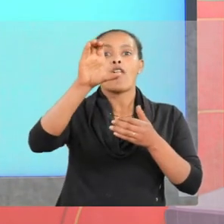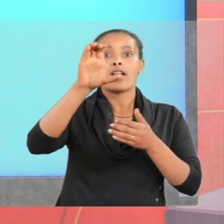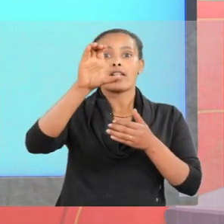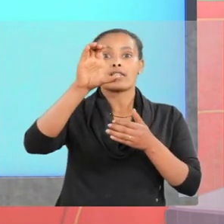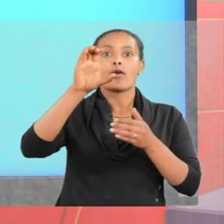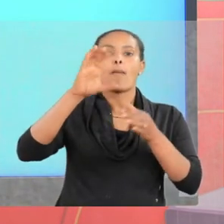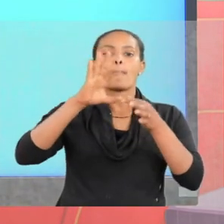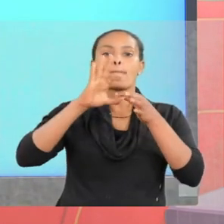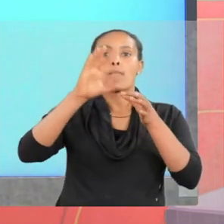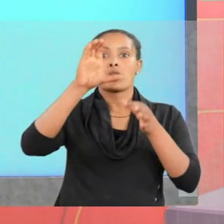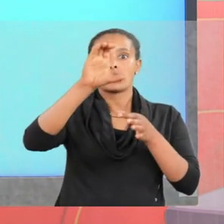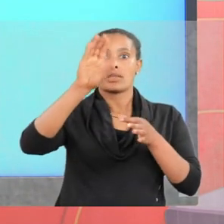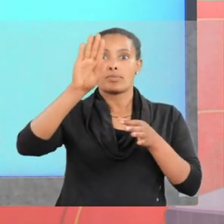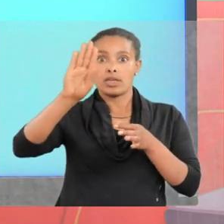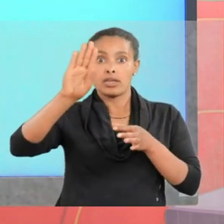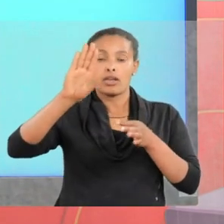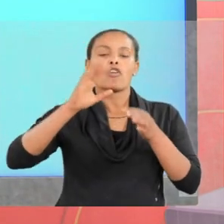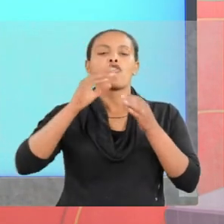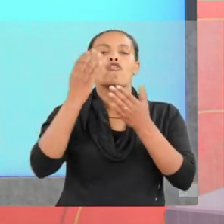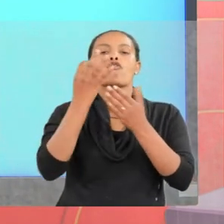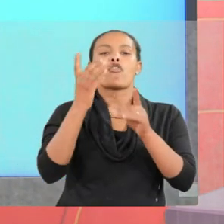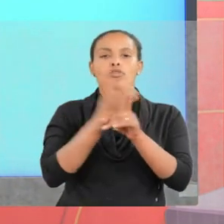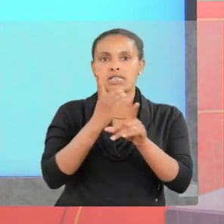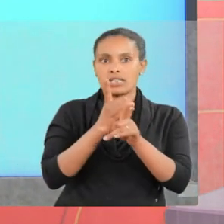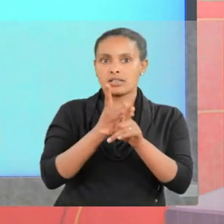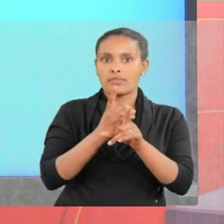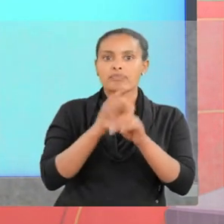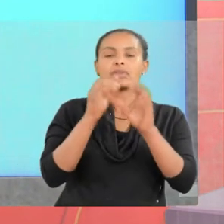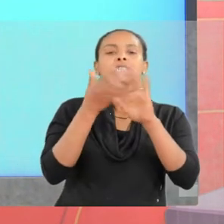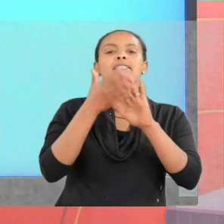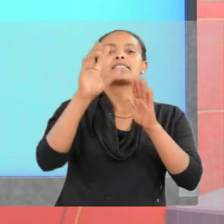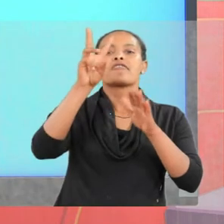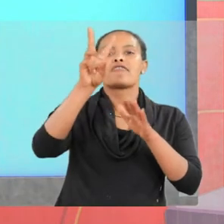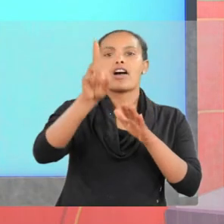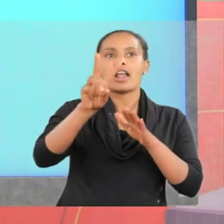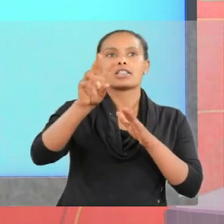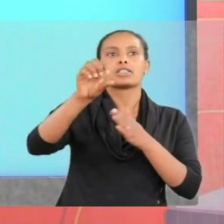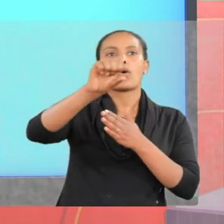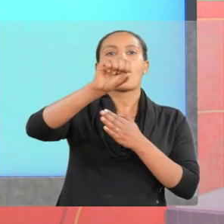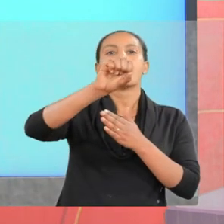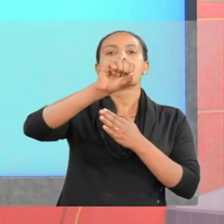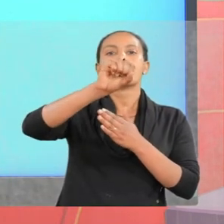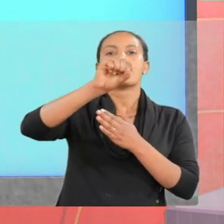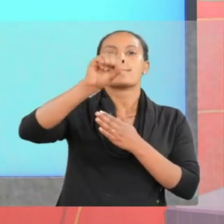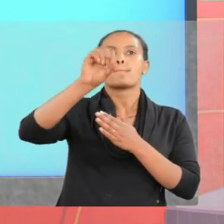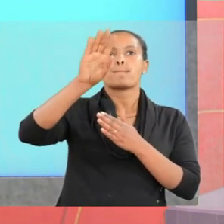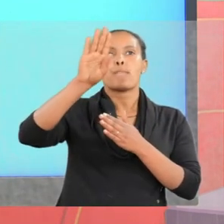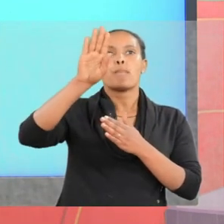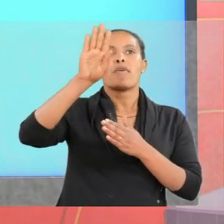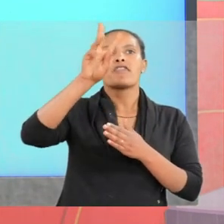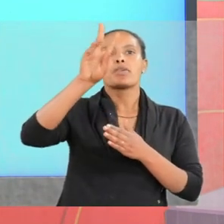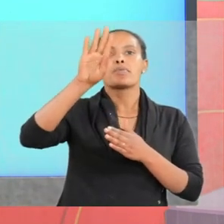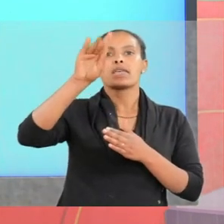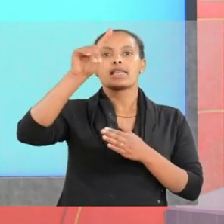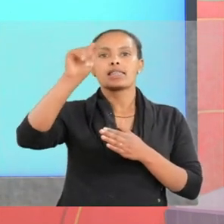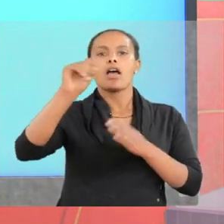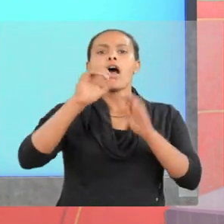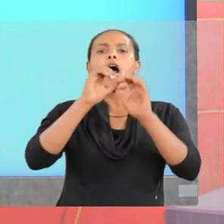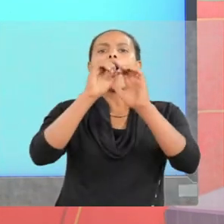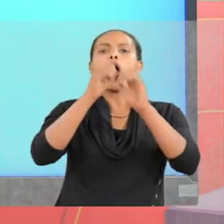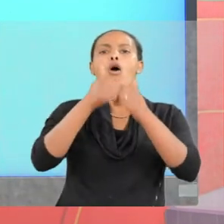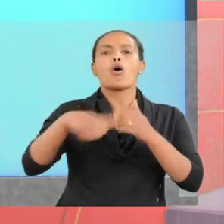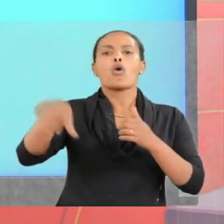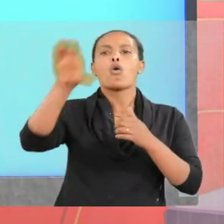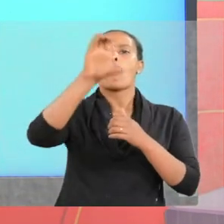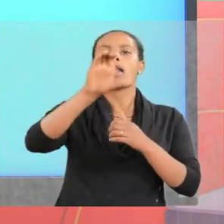is formed. Now, the valence bond theory explains how a